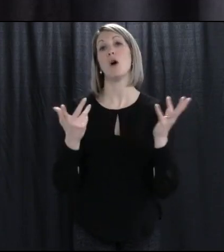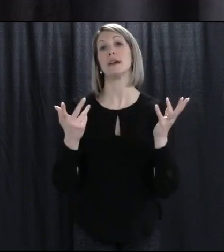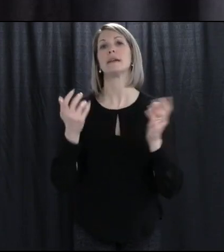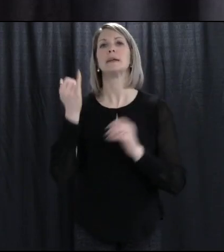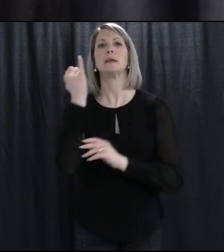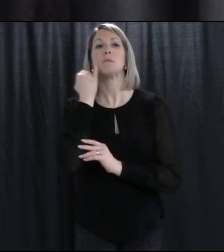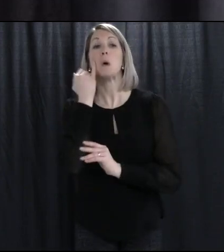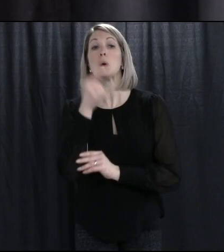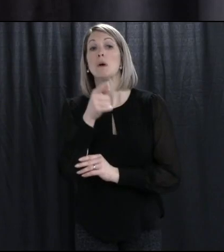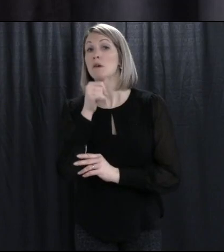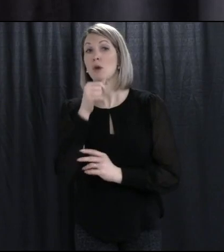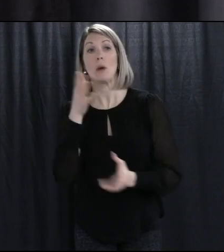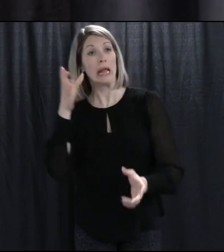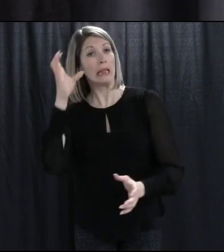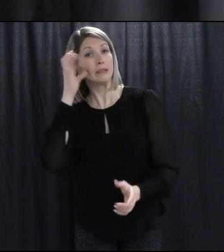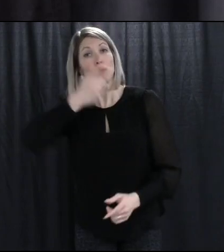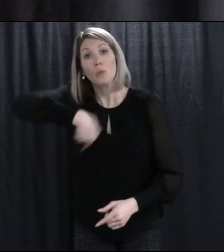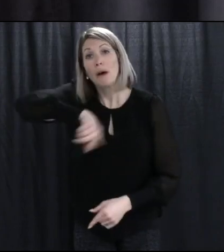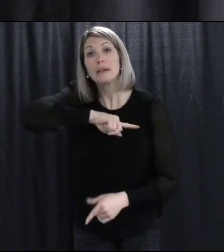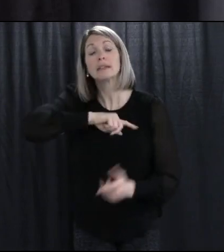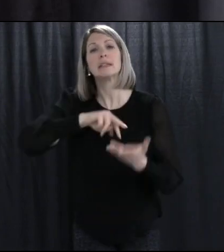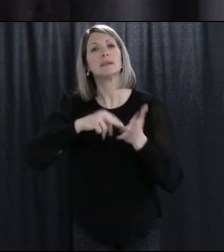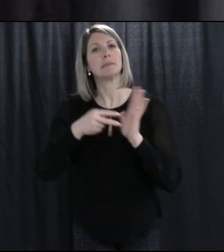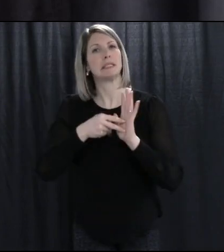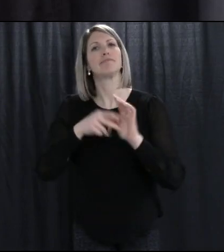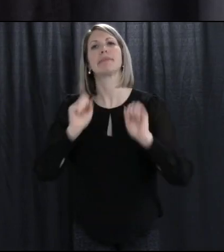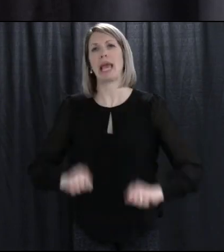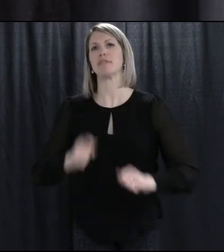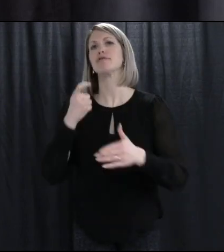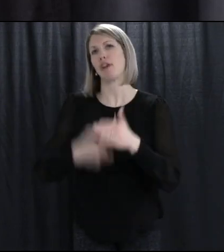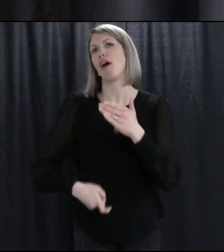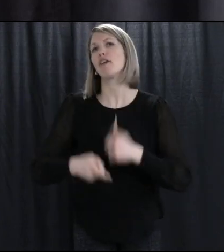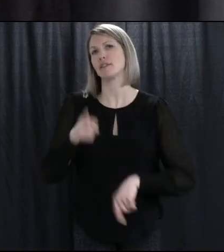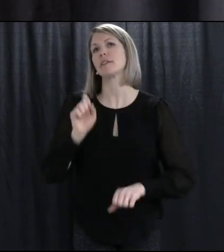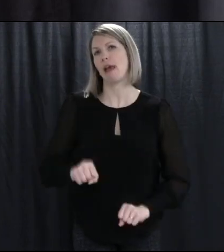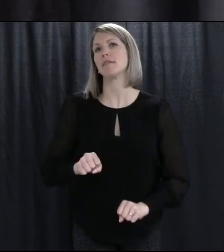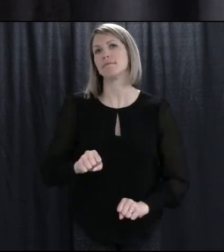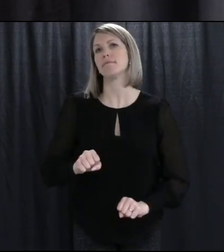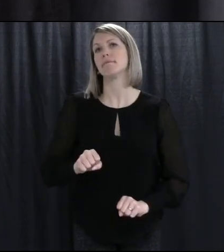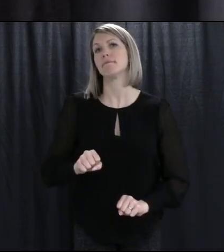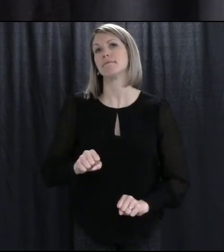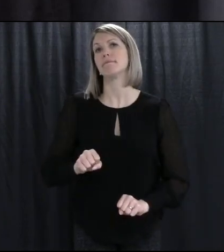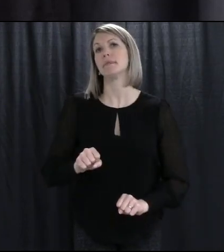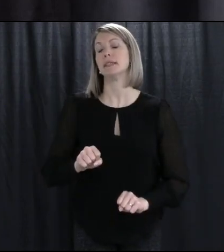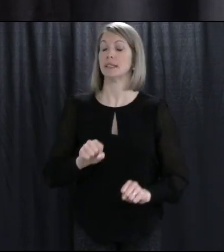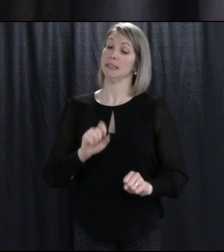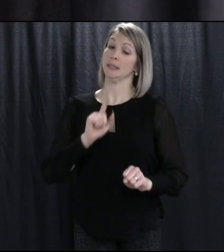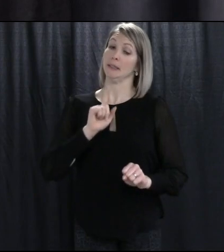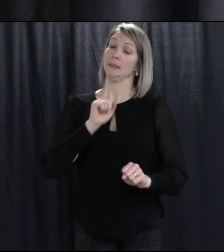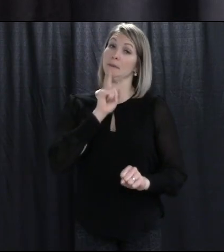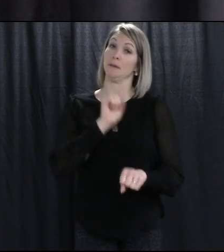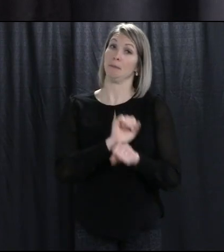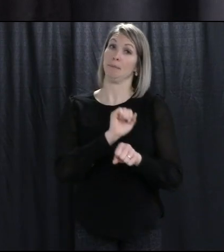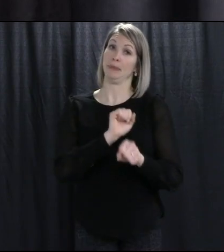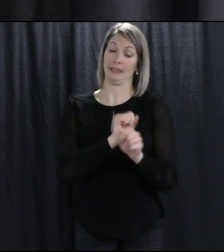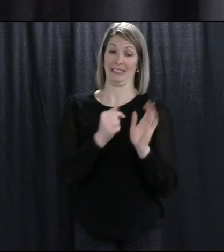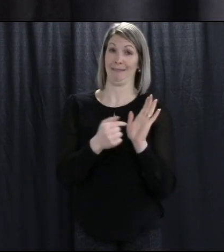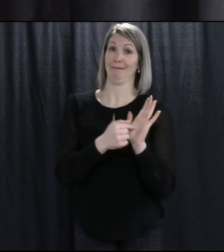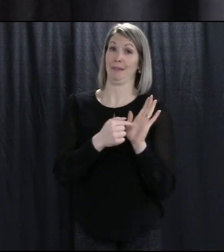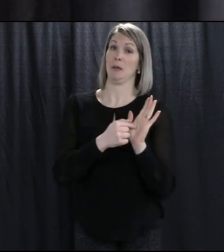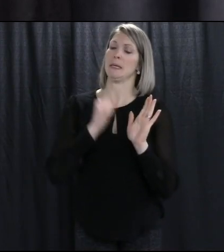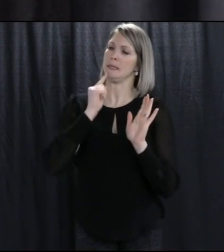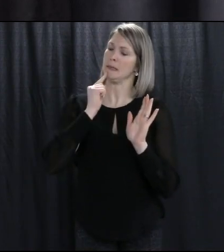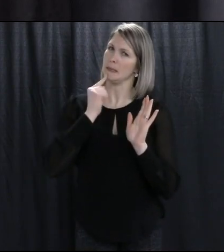penalties and consequences for non-compliance, and these are amongst the most severe of any of the public